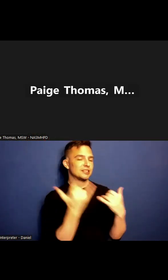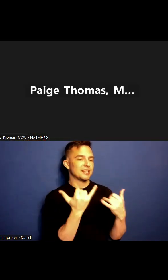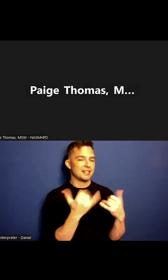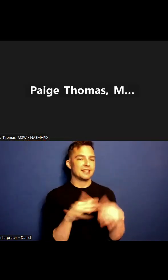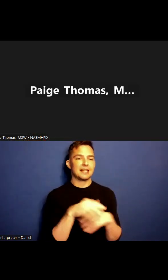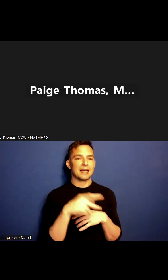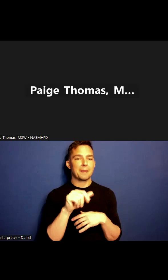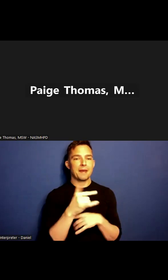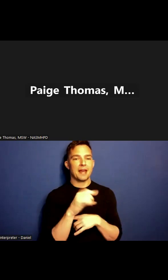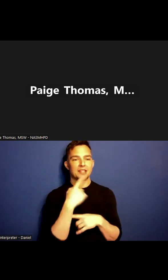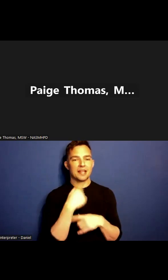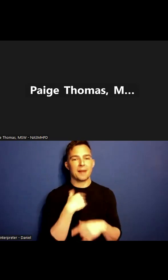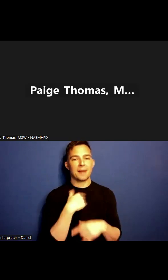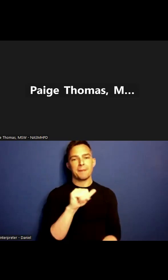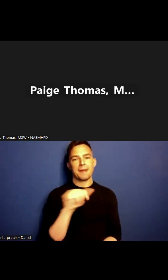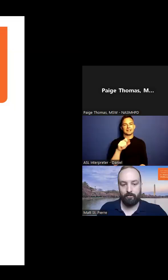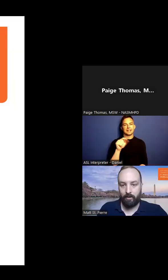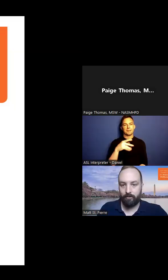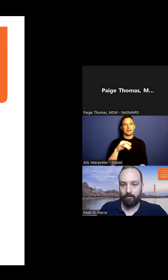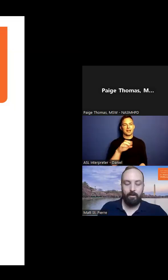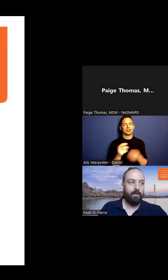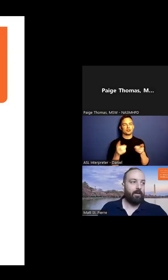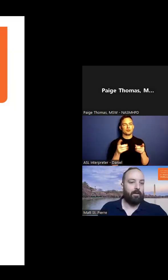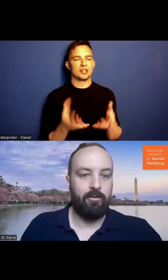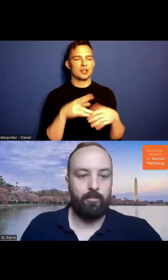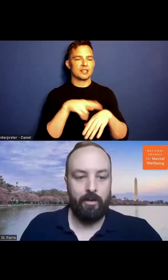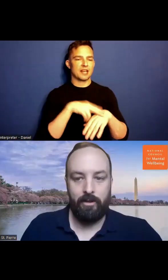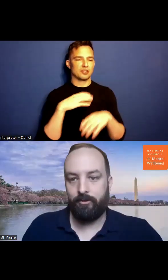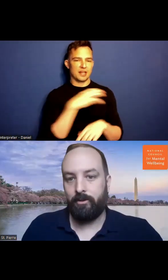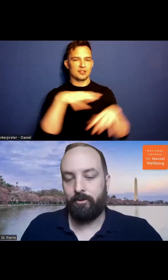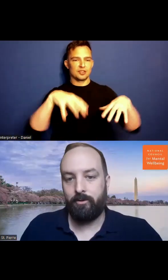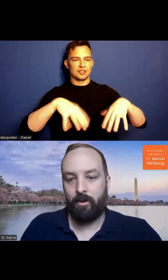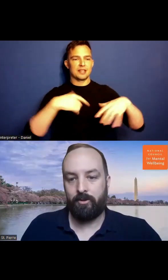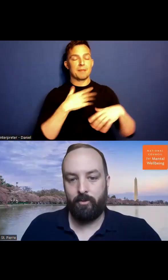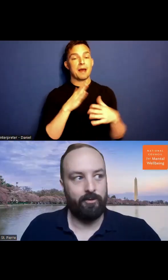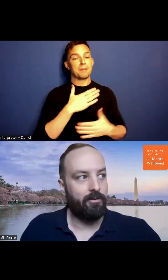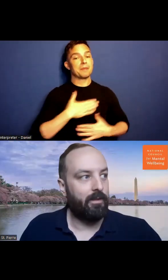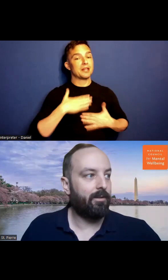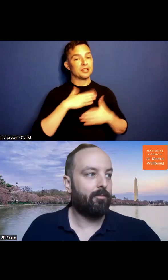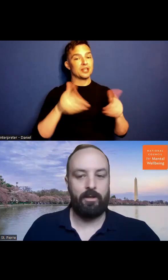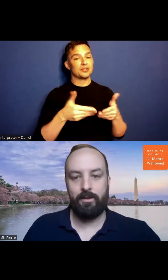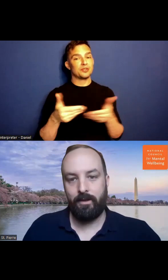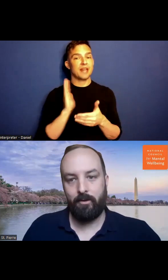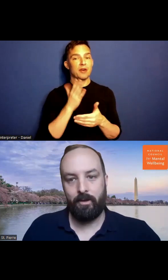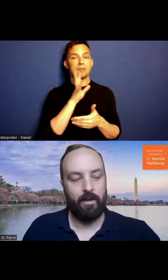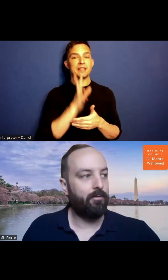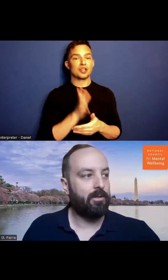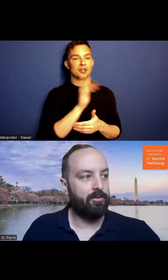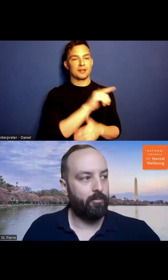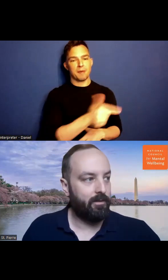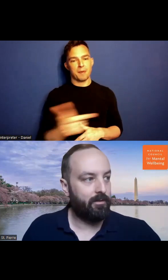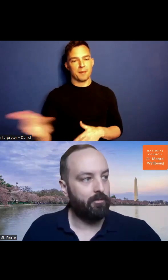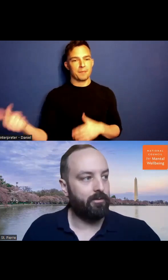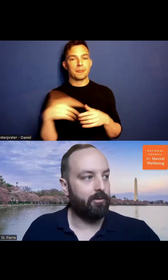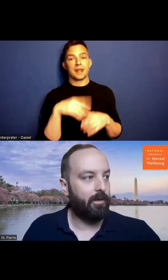Paige said, my name is Matt St. Pierre. I'm a director here at the National Council, and it is my pleasure to introduce our speakers today. Presenting today, we have